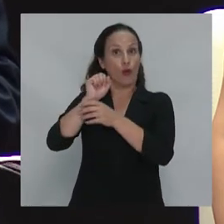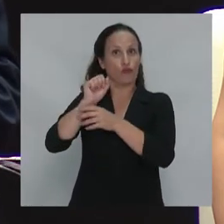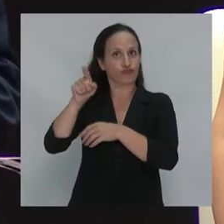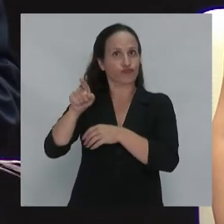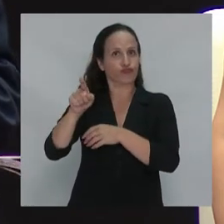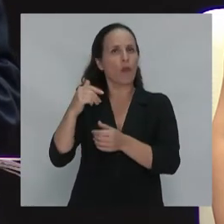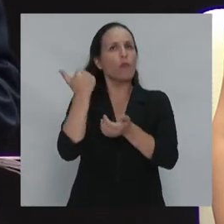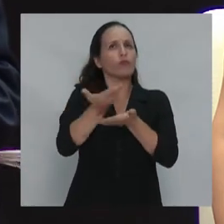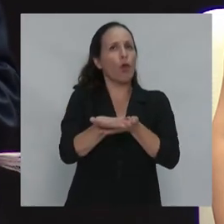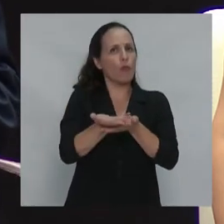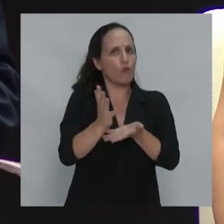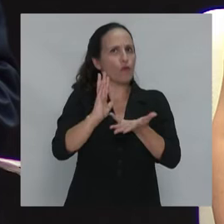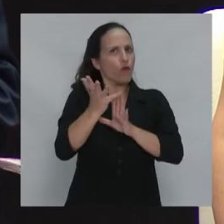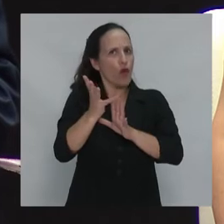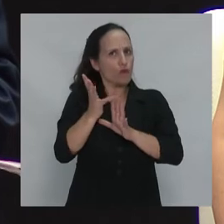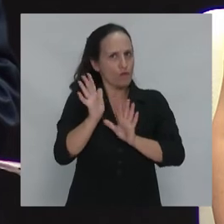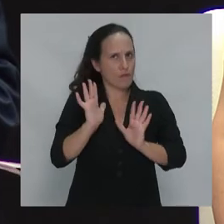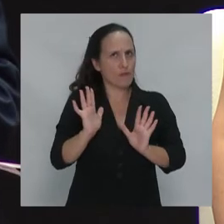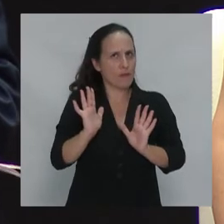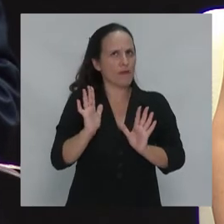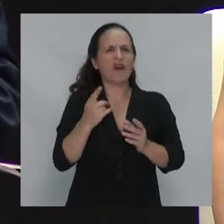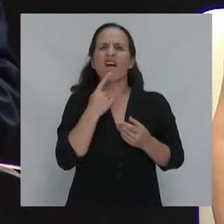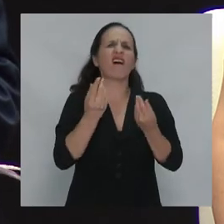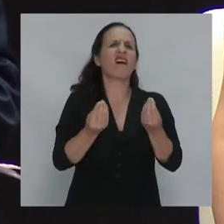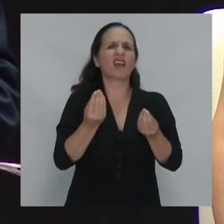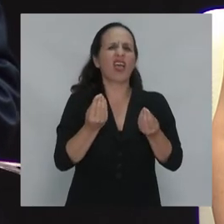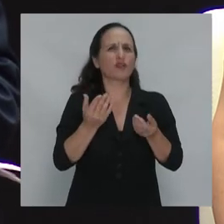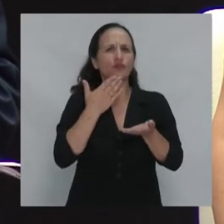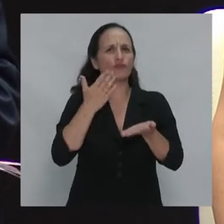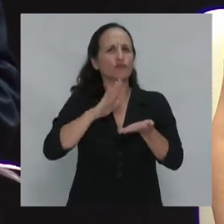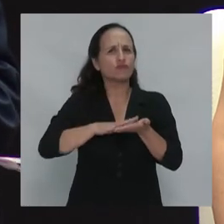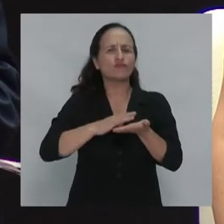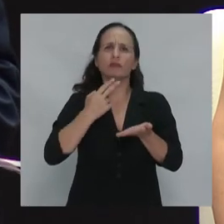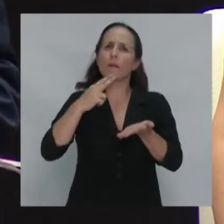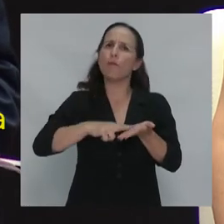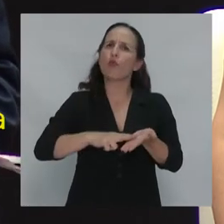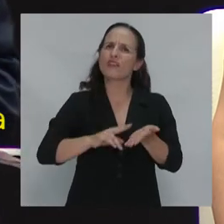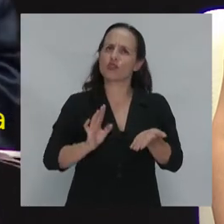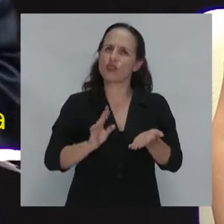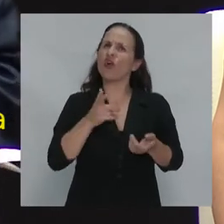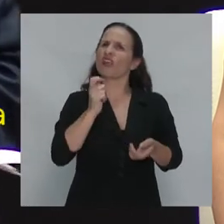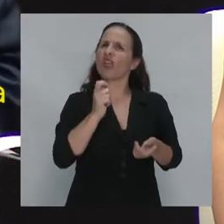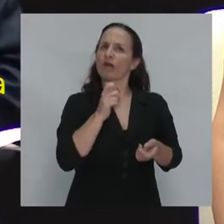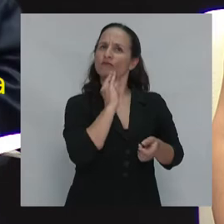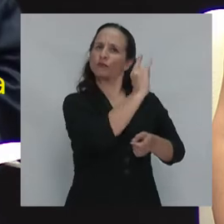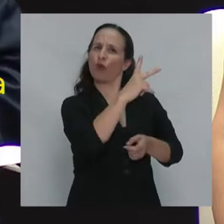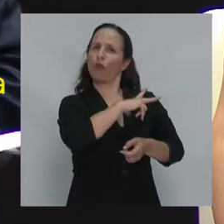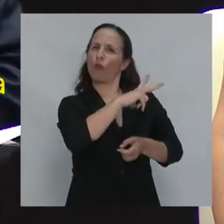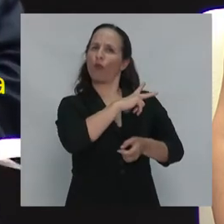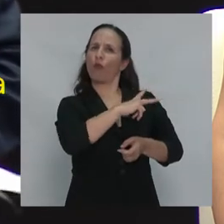significant assets paid by the new financial aristocracy, for example, may be conceivable.